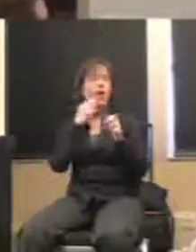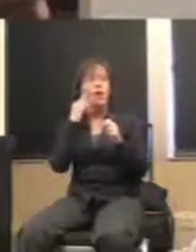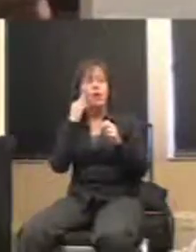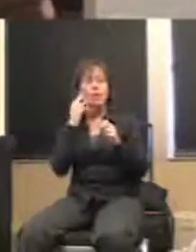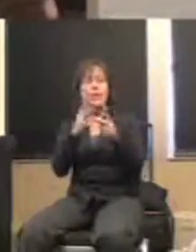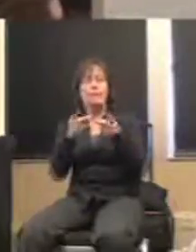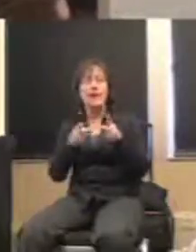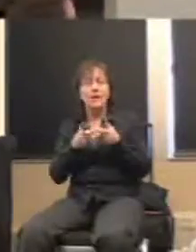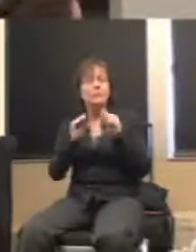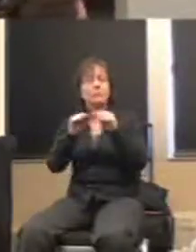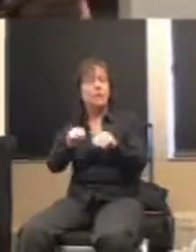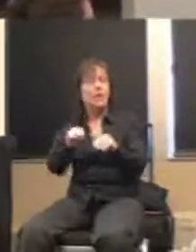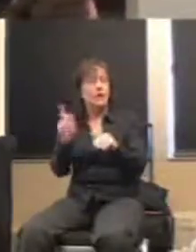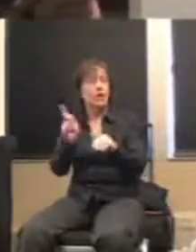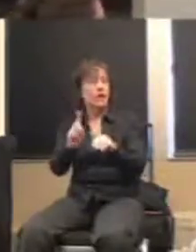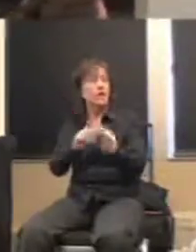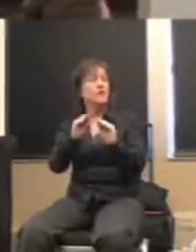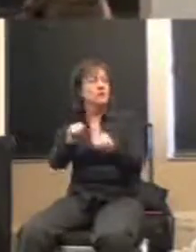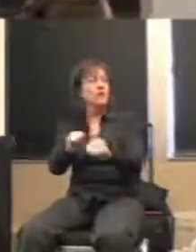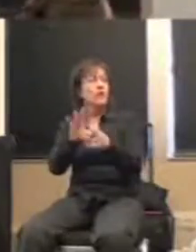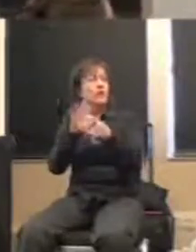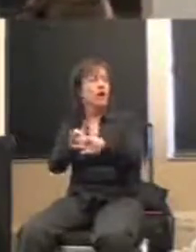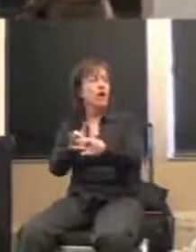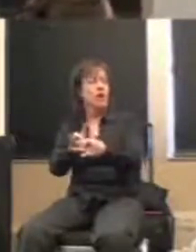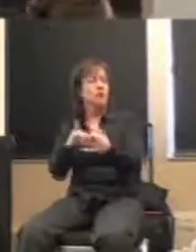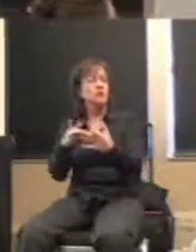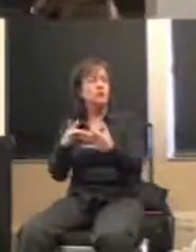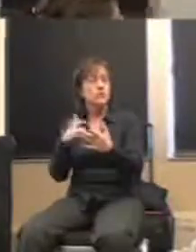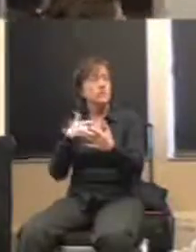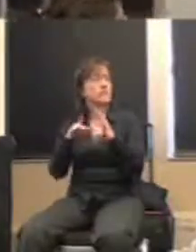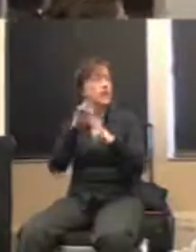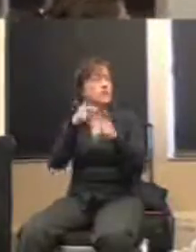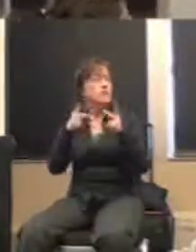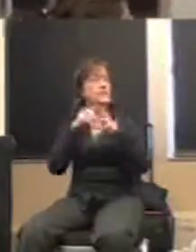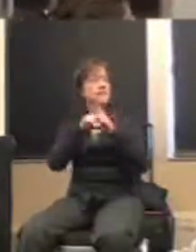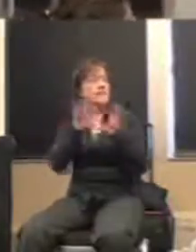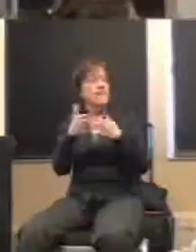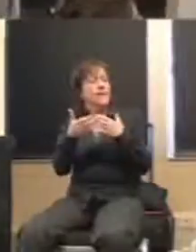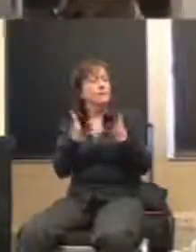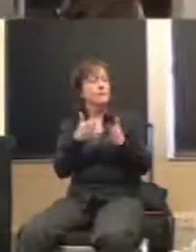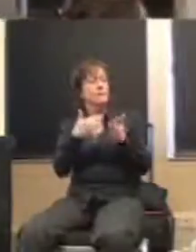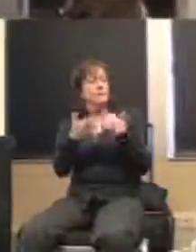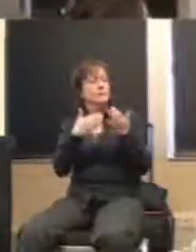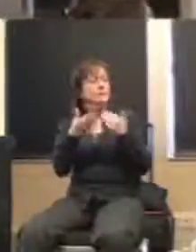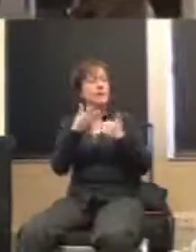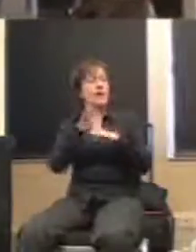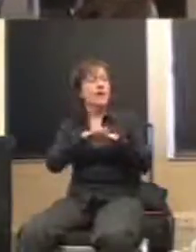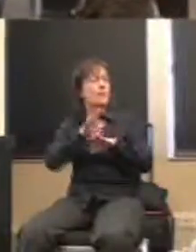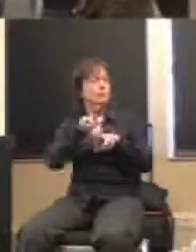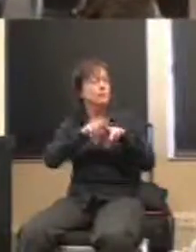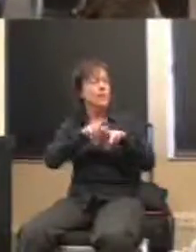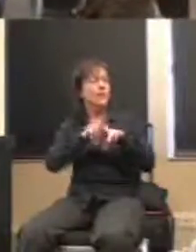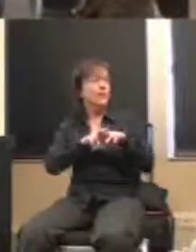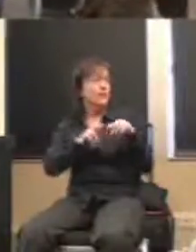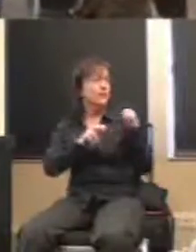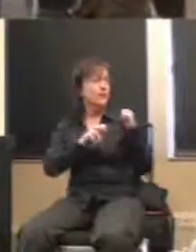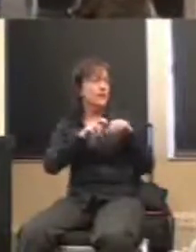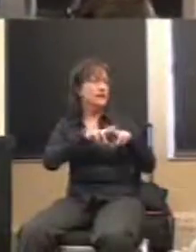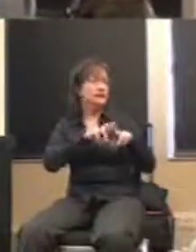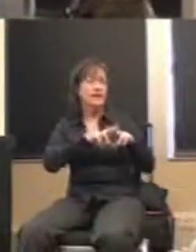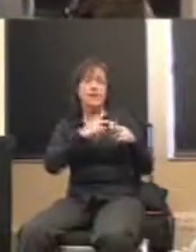nice to find a location in the classroom, whether it be on the student's chair, the back of their chair, if there's a